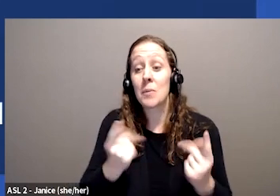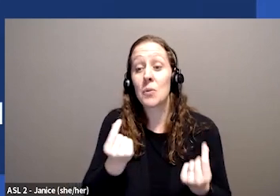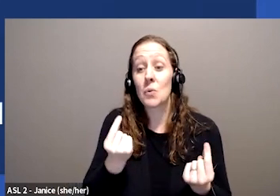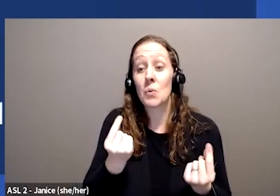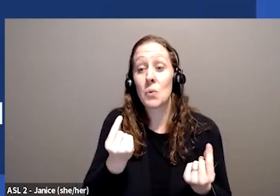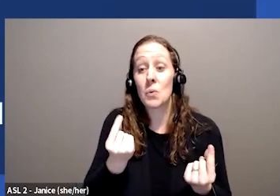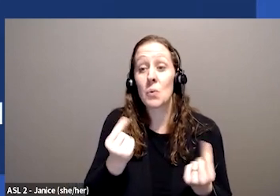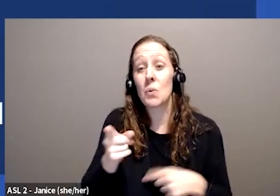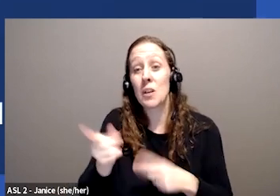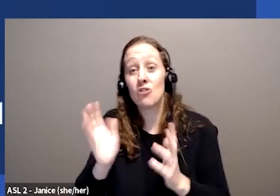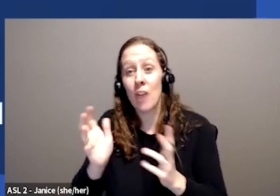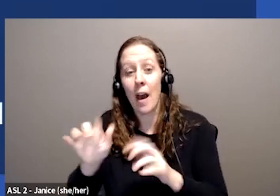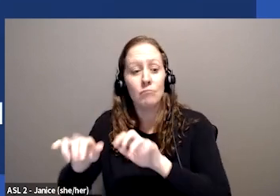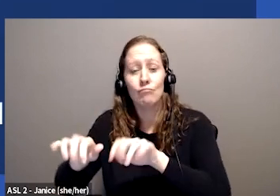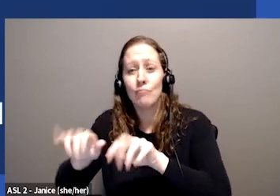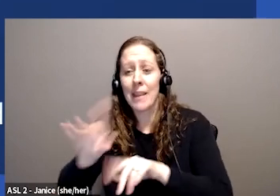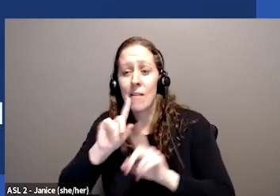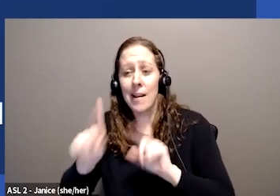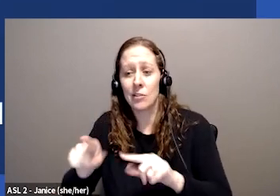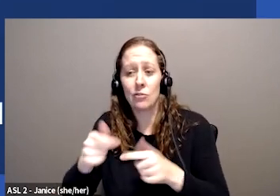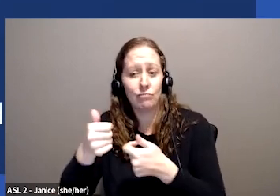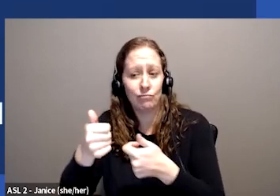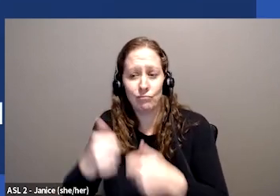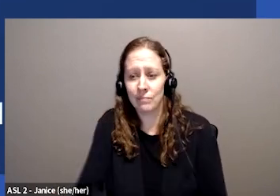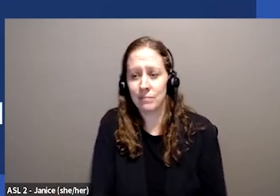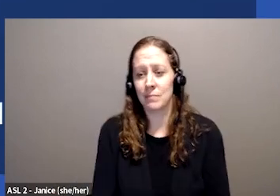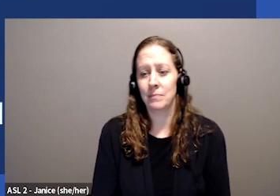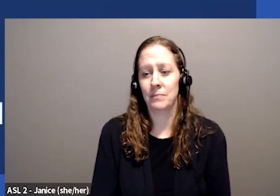on the chat, which is totally fine as well.